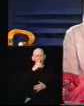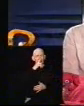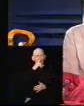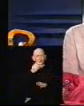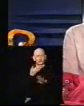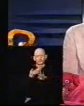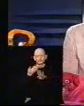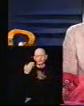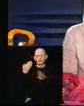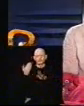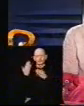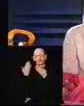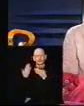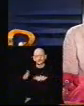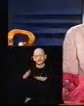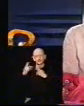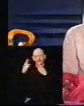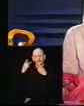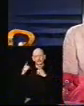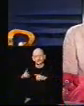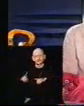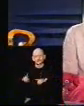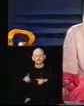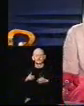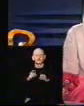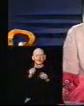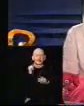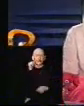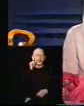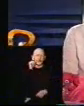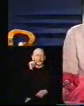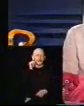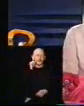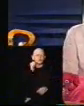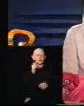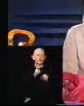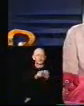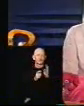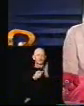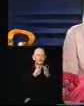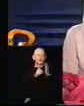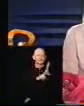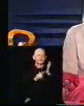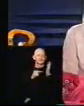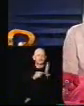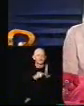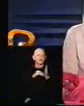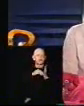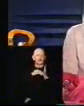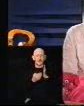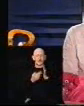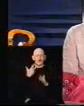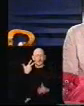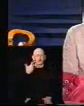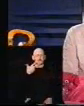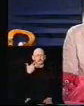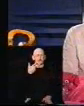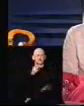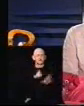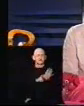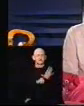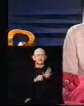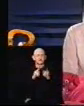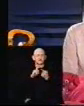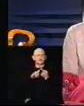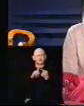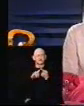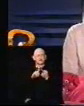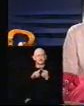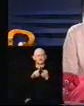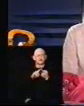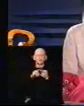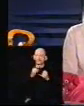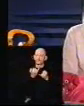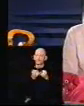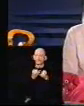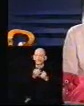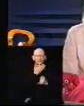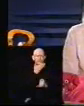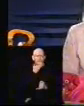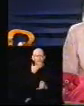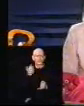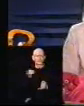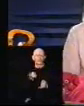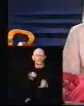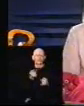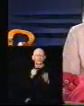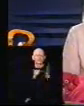The AIDS Memorial Quilt Project Now in its 18th year Is an individually crafted rich tapestry That honours lives